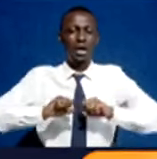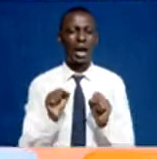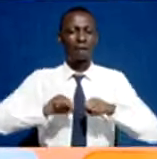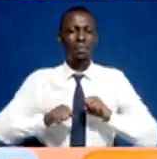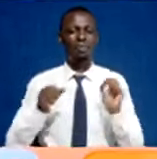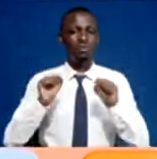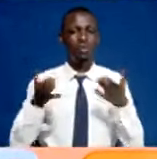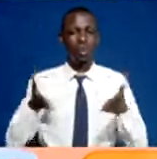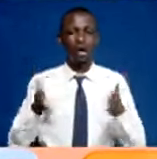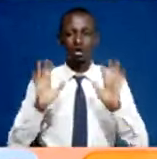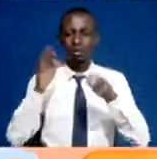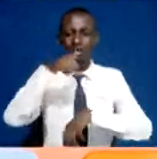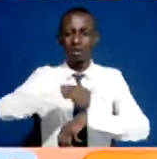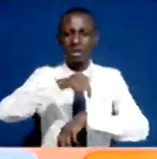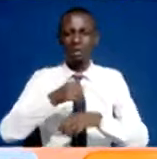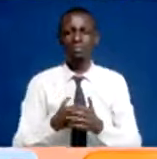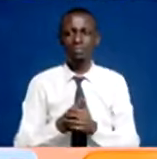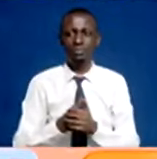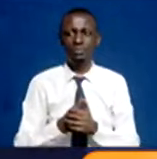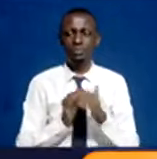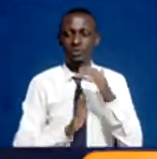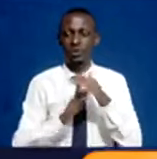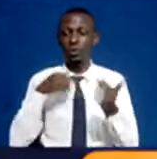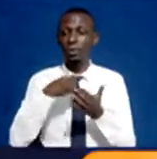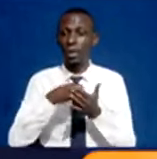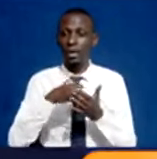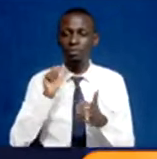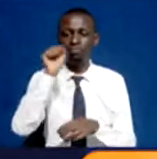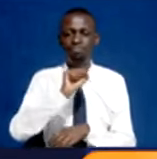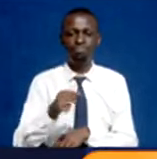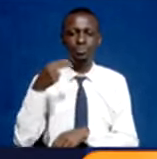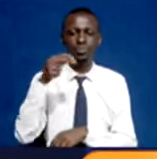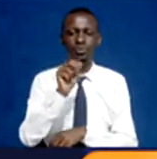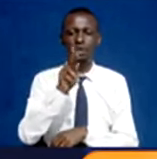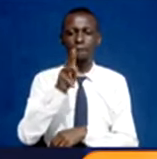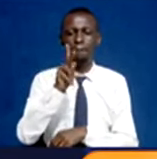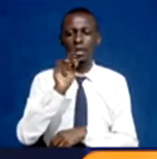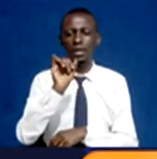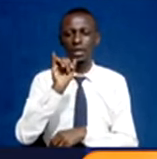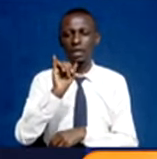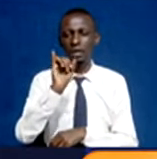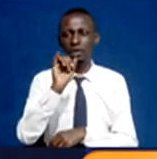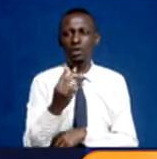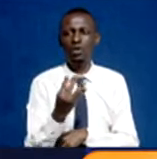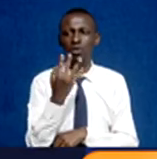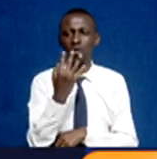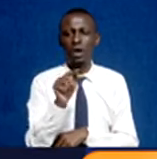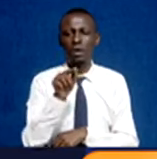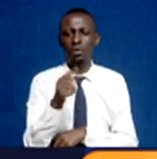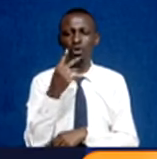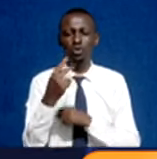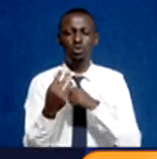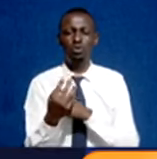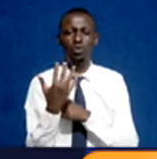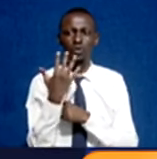season ama. The Shabiki Supa Jackpot prize money has progressed to 5.26 Kenya shillings 4 weeks after it